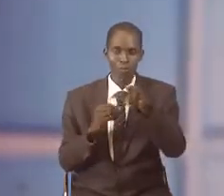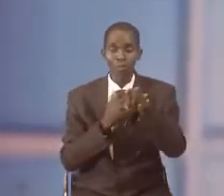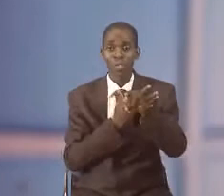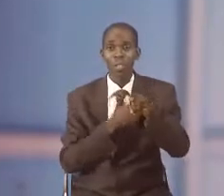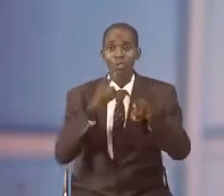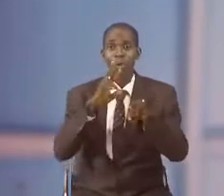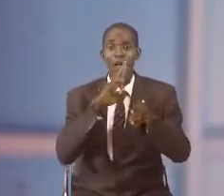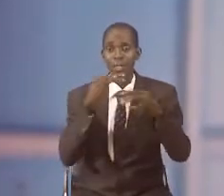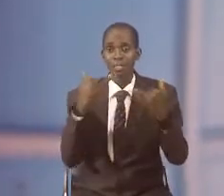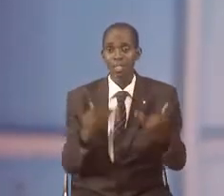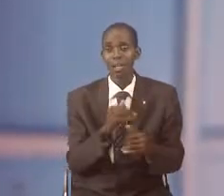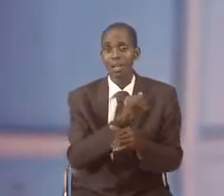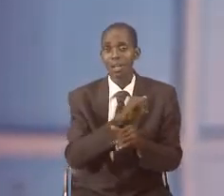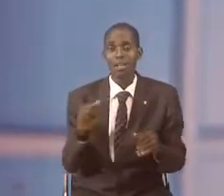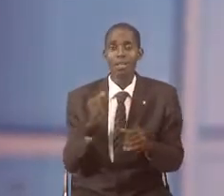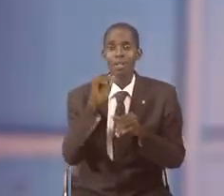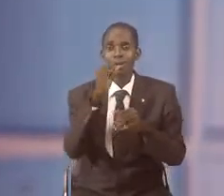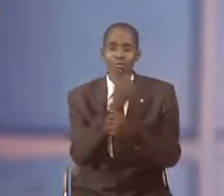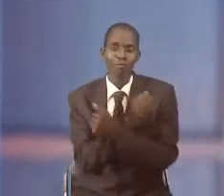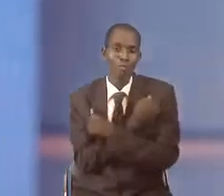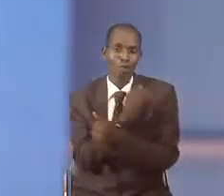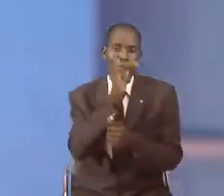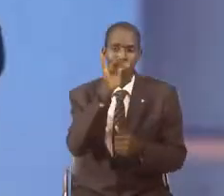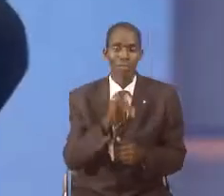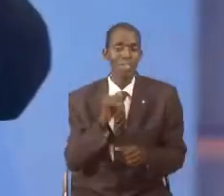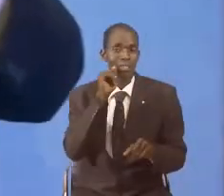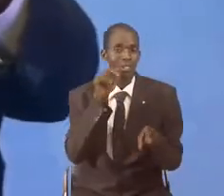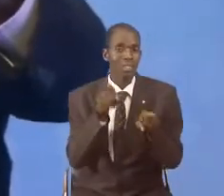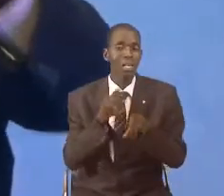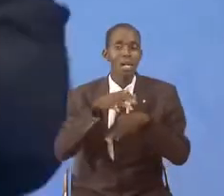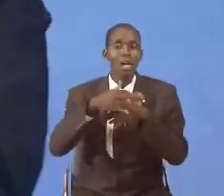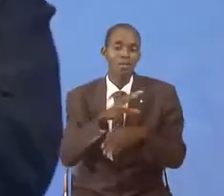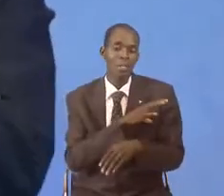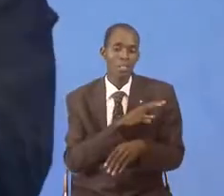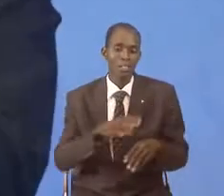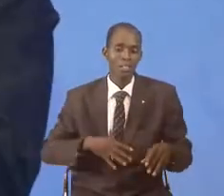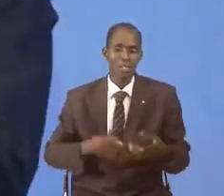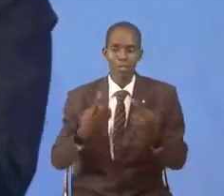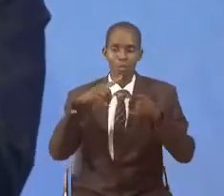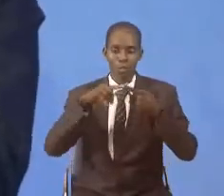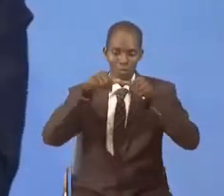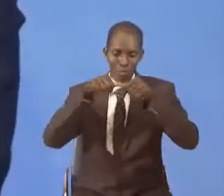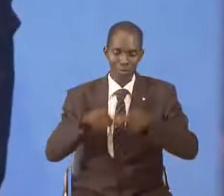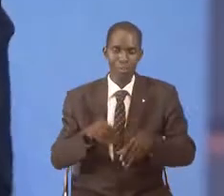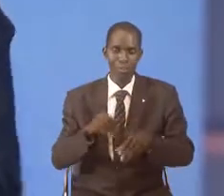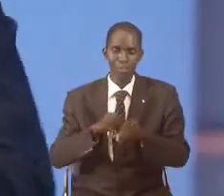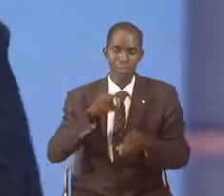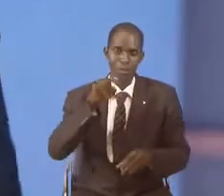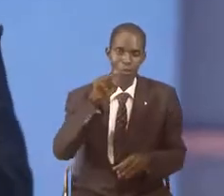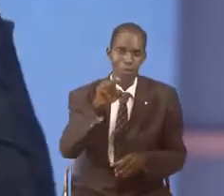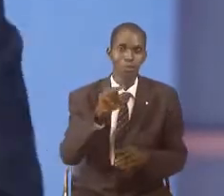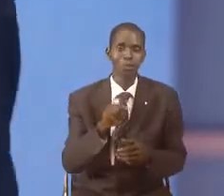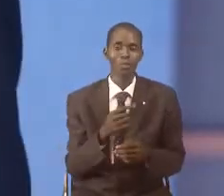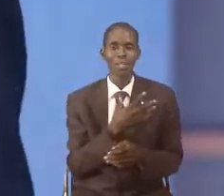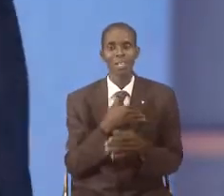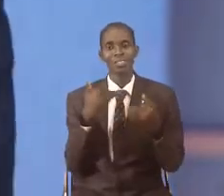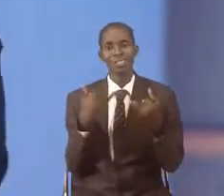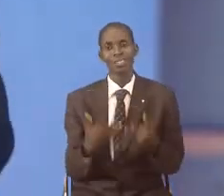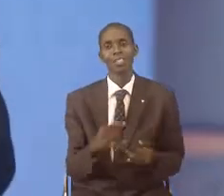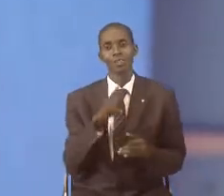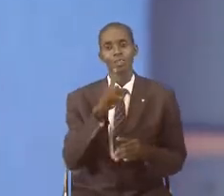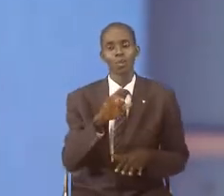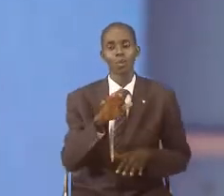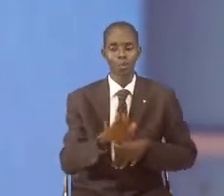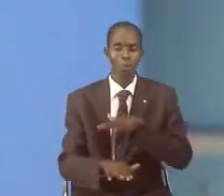to take residence inside you. And you are now a lovely sister after Christ has come and